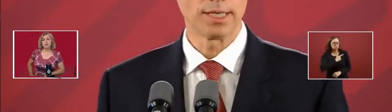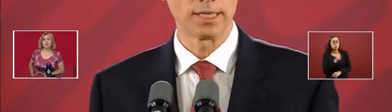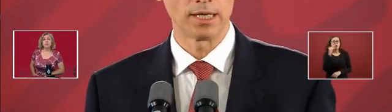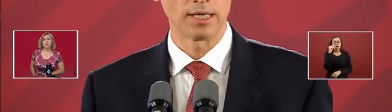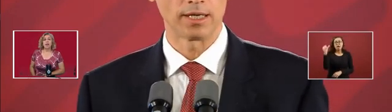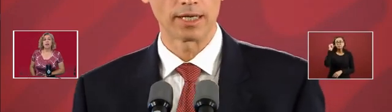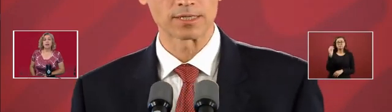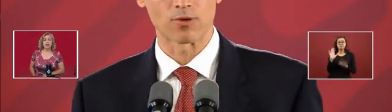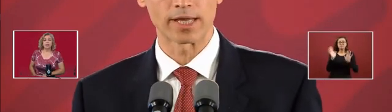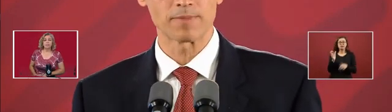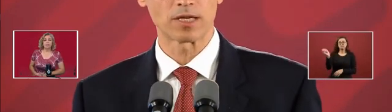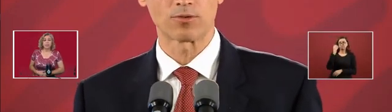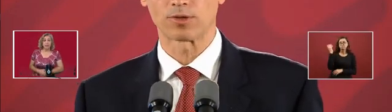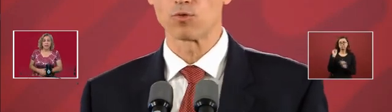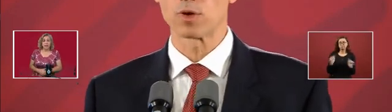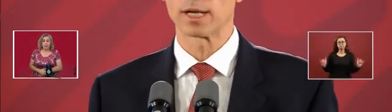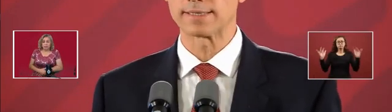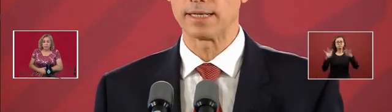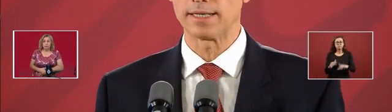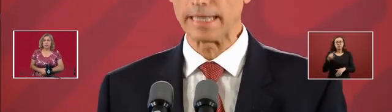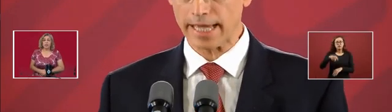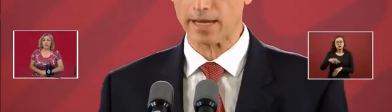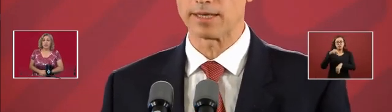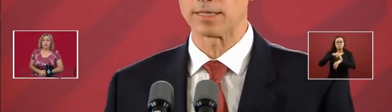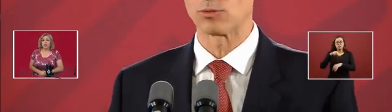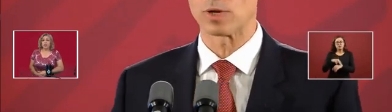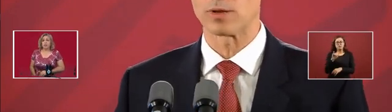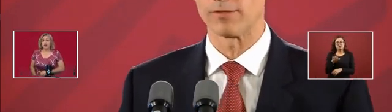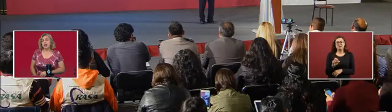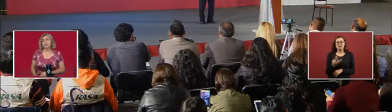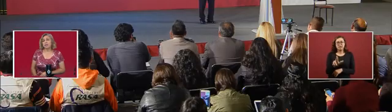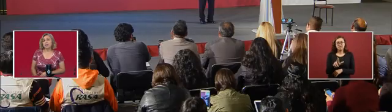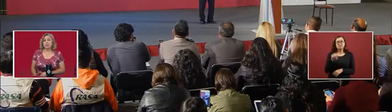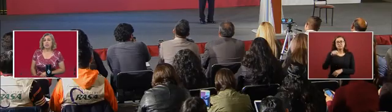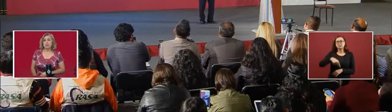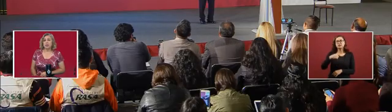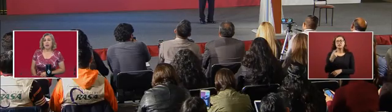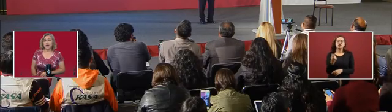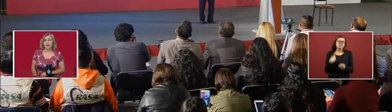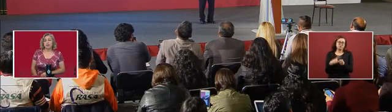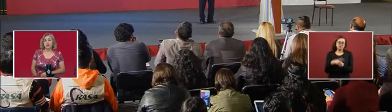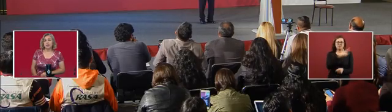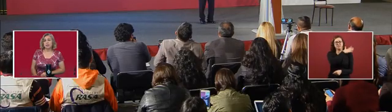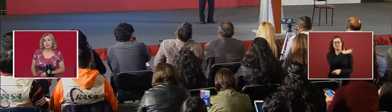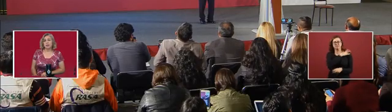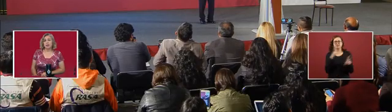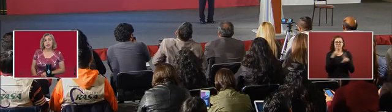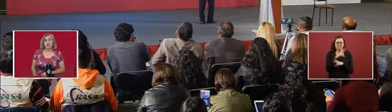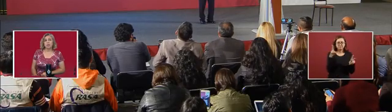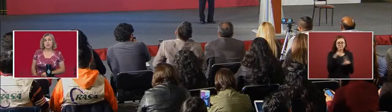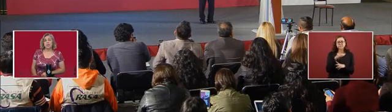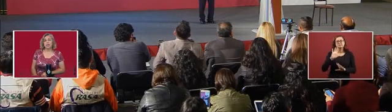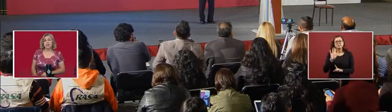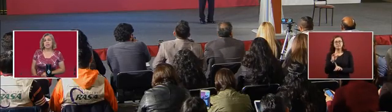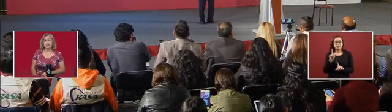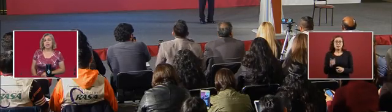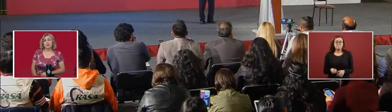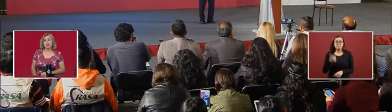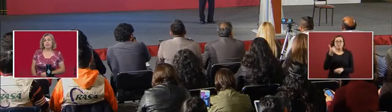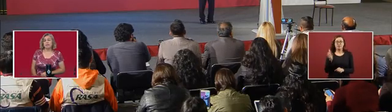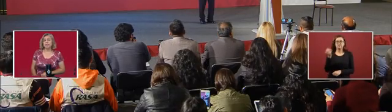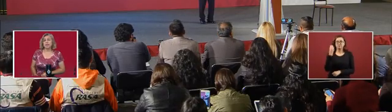we preparing in the Republic for the population to be prepared in all the